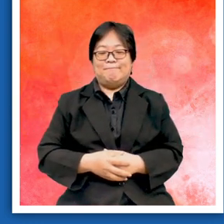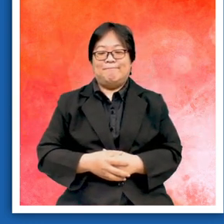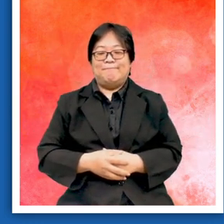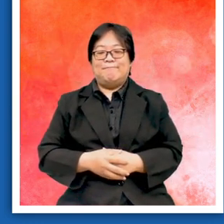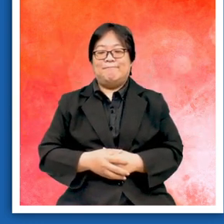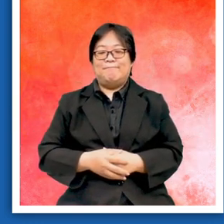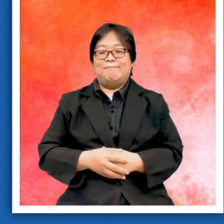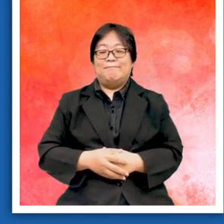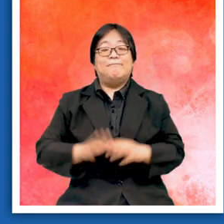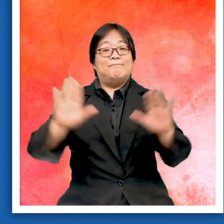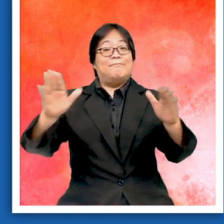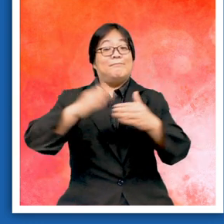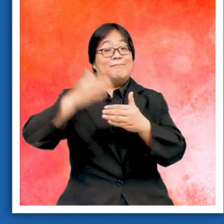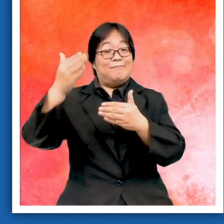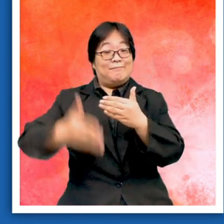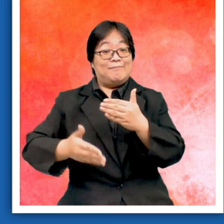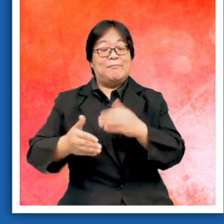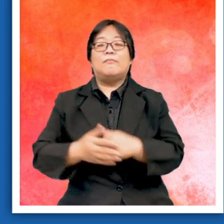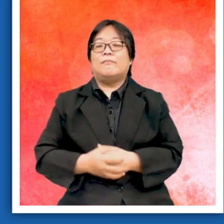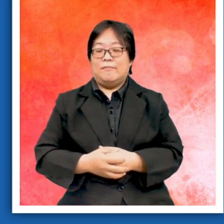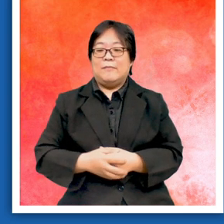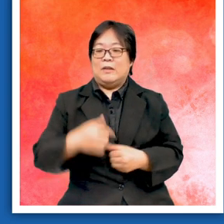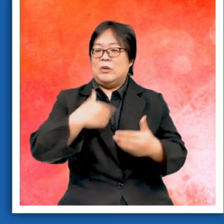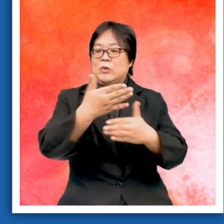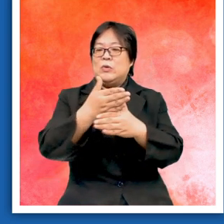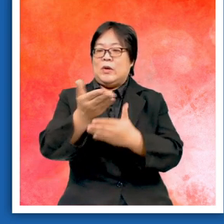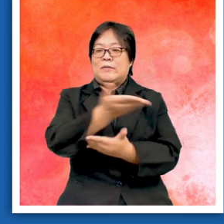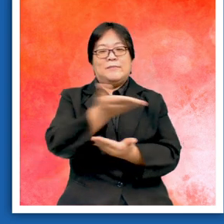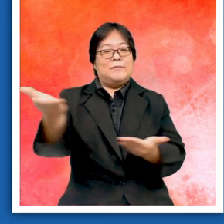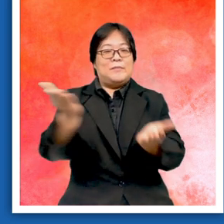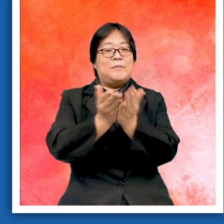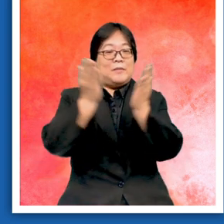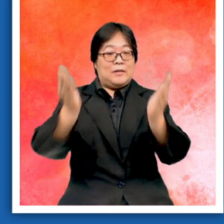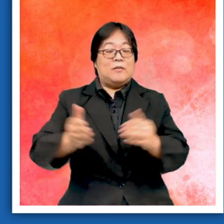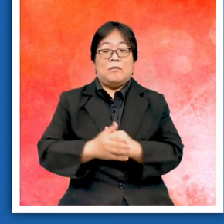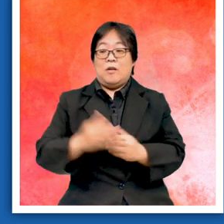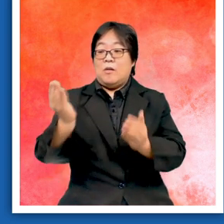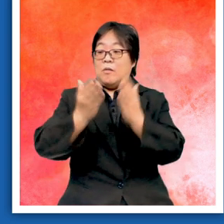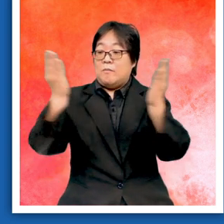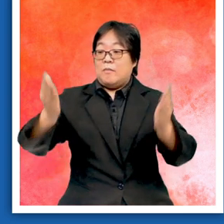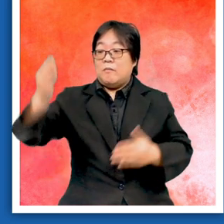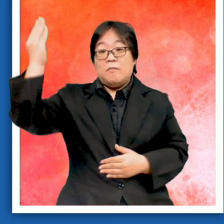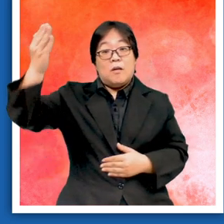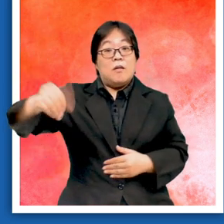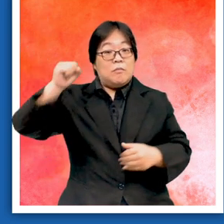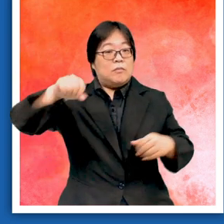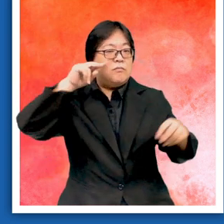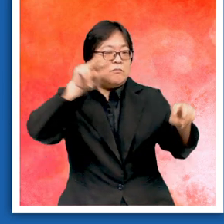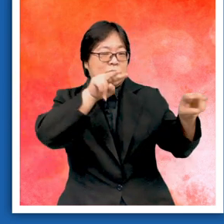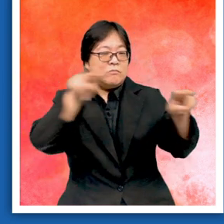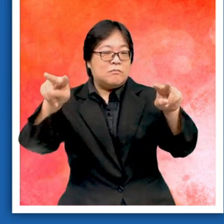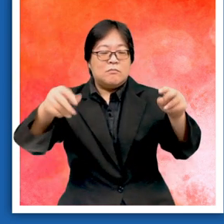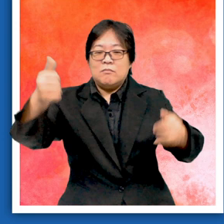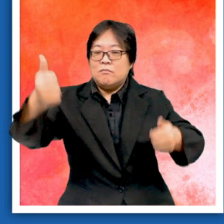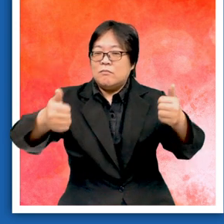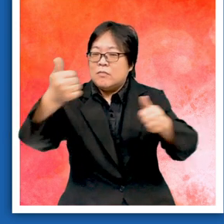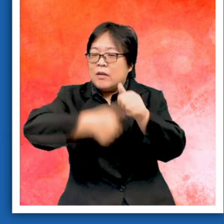Now at the end, just want to share with students, the lecturer will be able to see each of